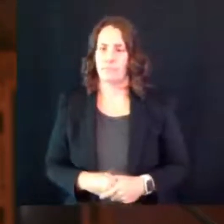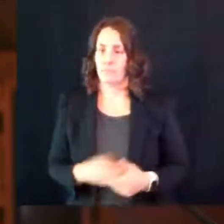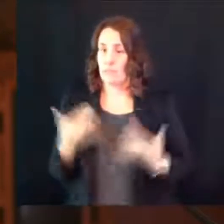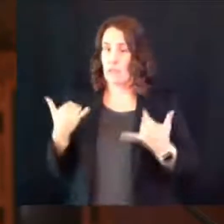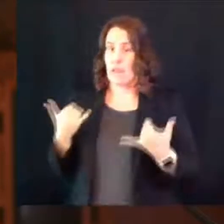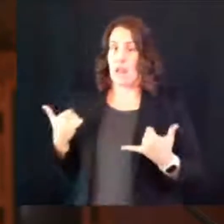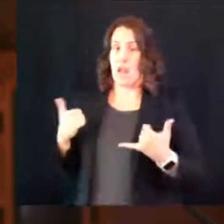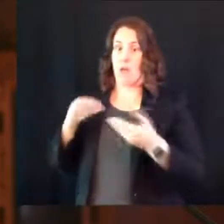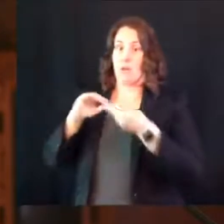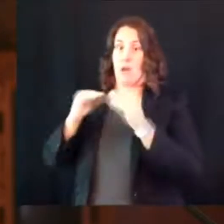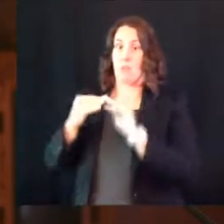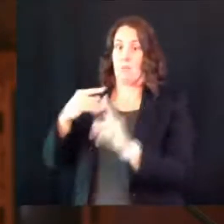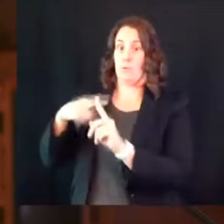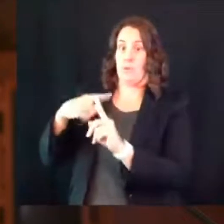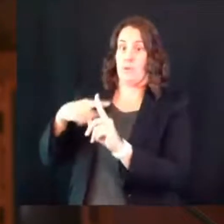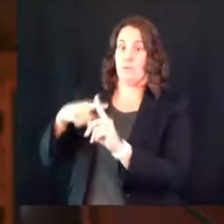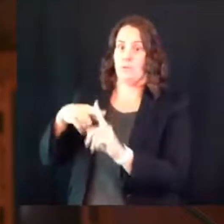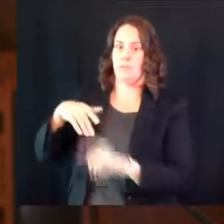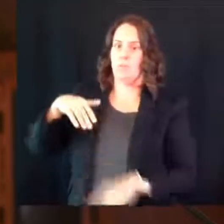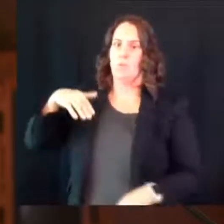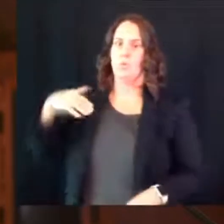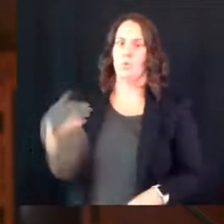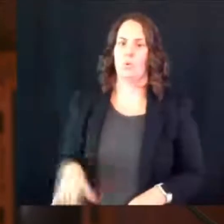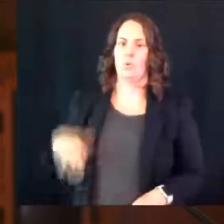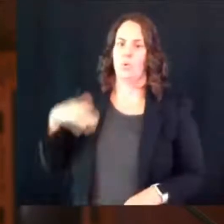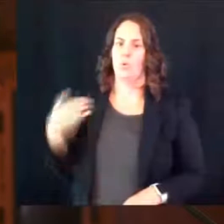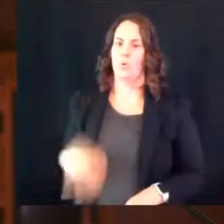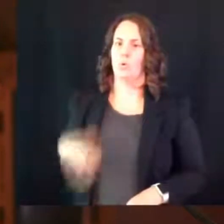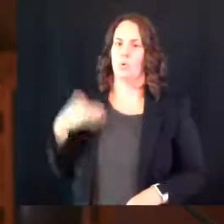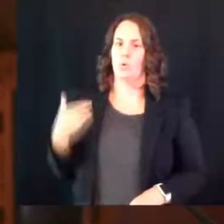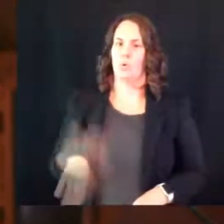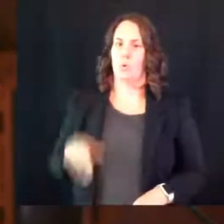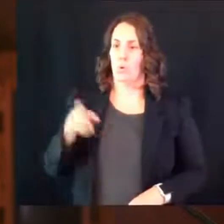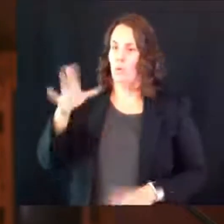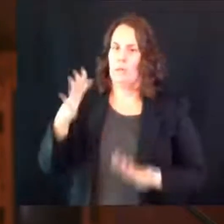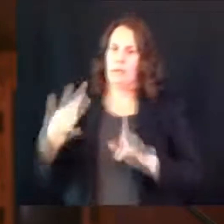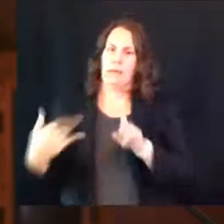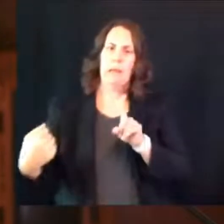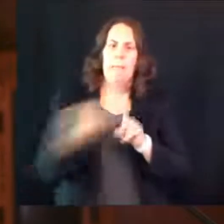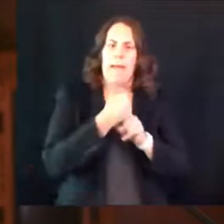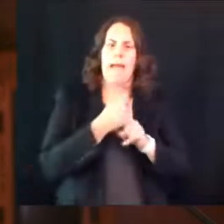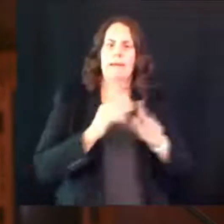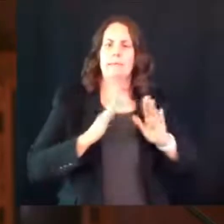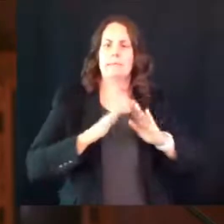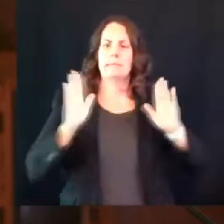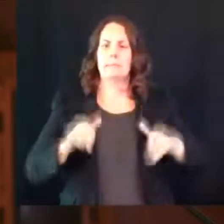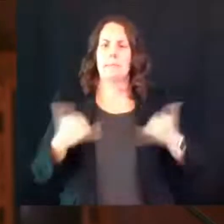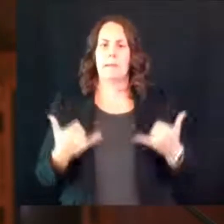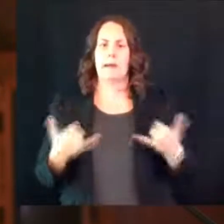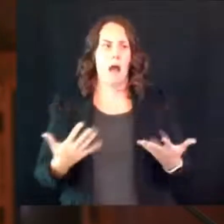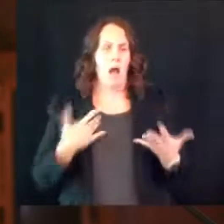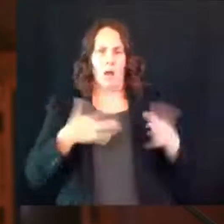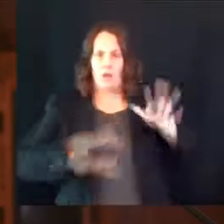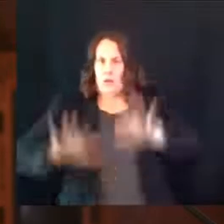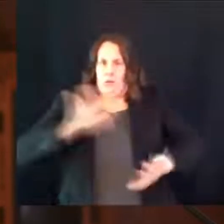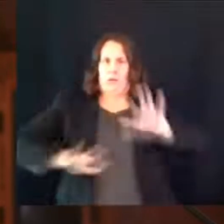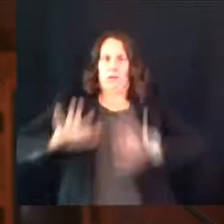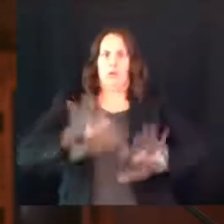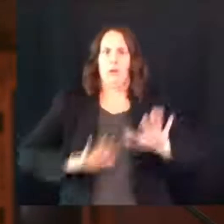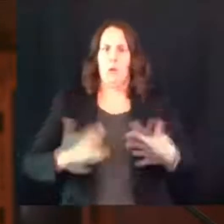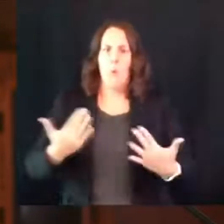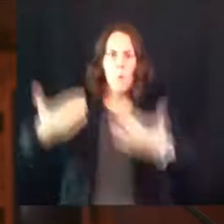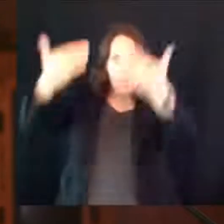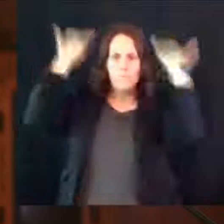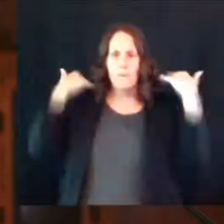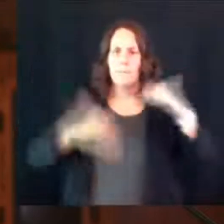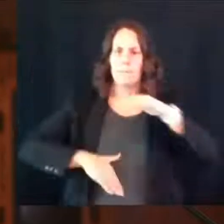health infrastructure, the surge planning for hospitals, the statewide testing capacity, we've gotten to a